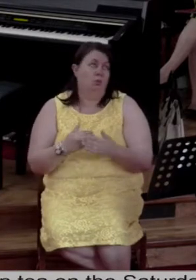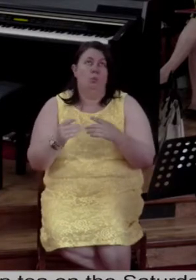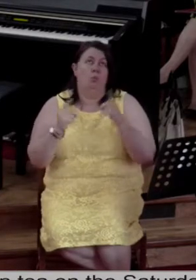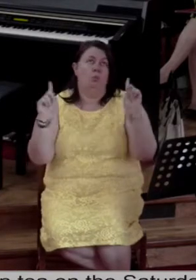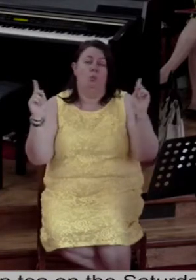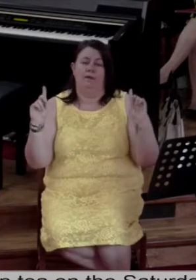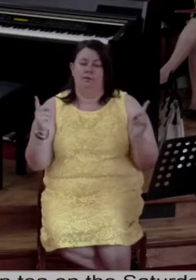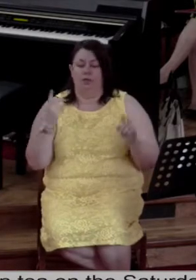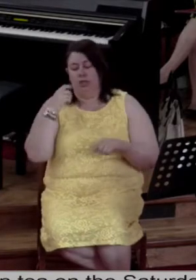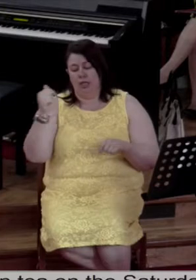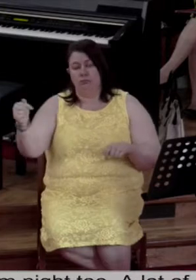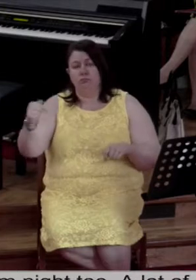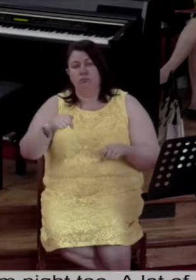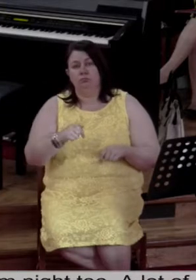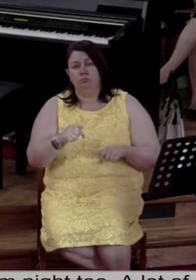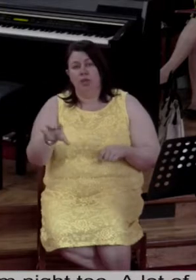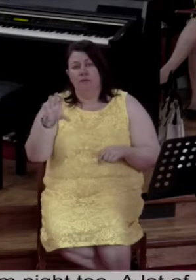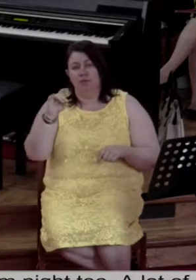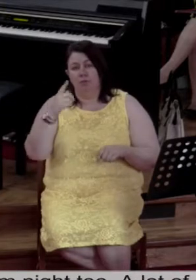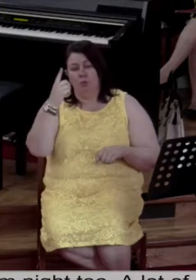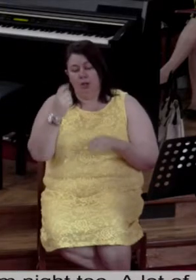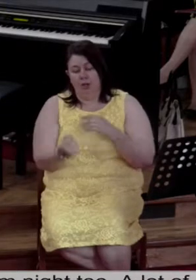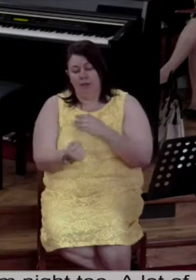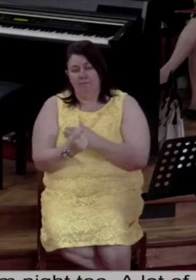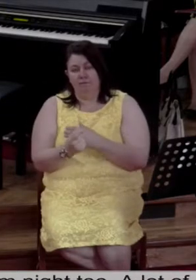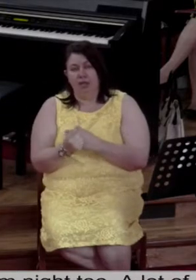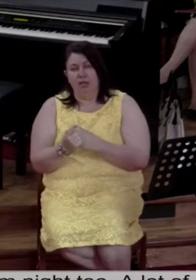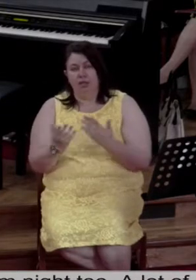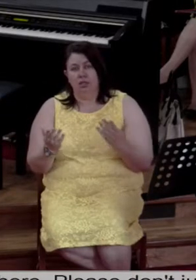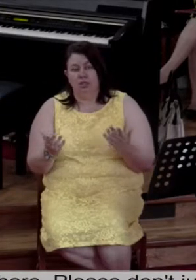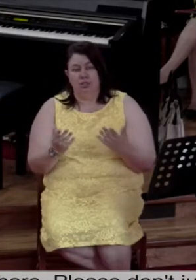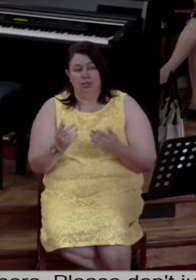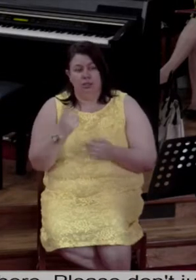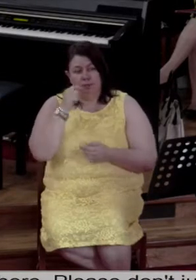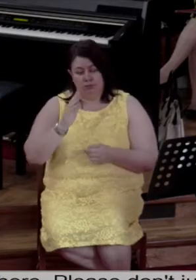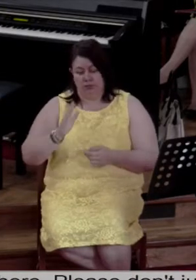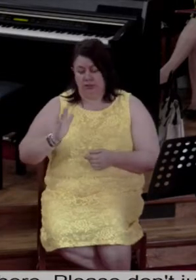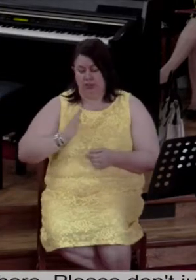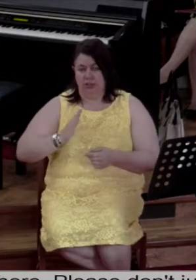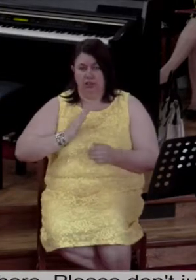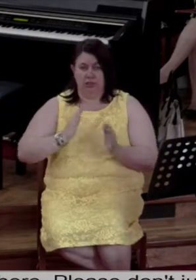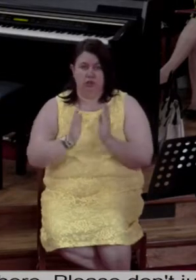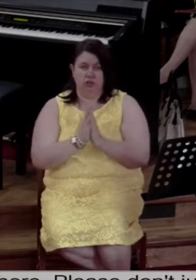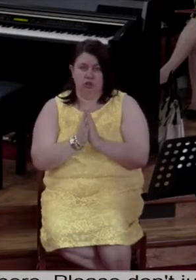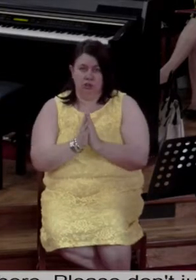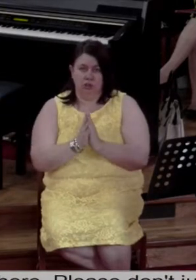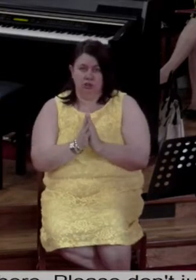and invite them to come to one of these events, and maybe even on the Sunday morning as well.